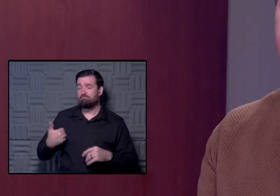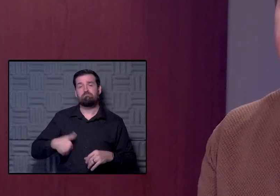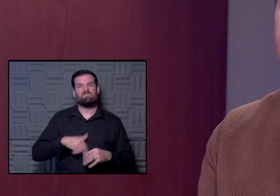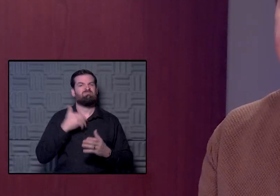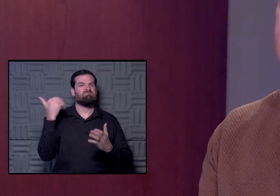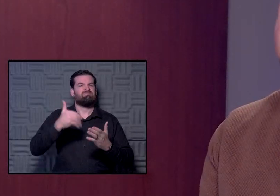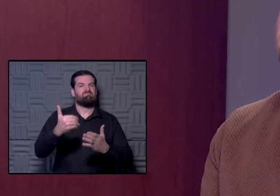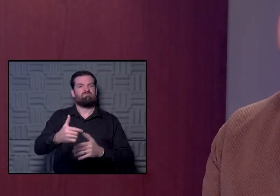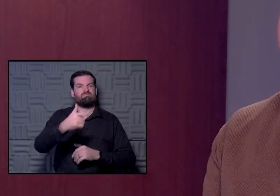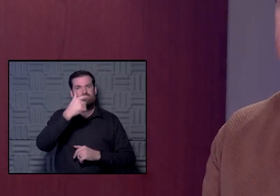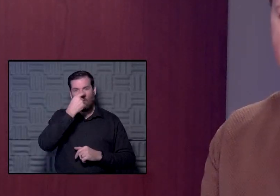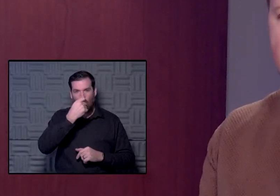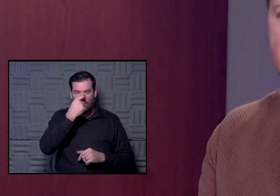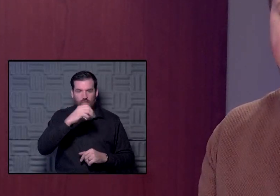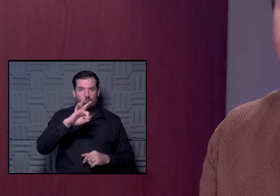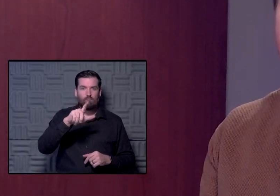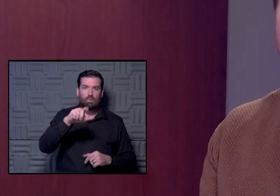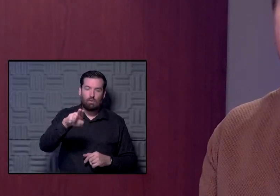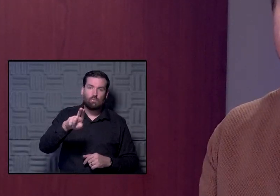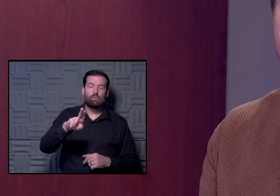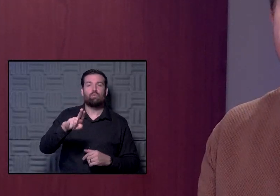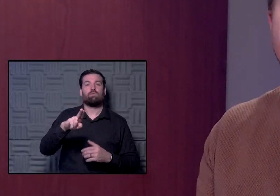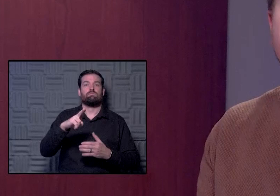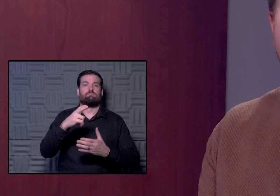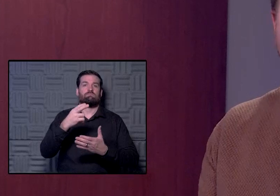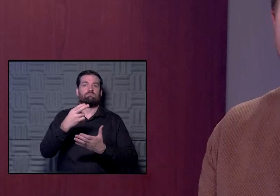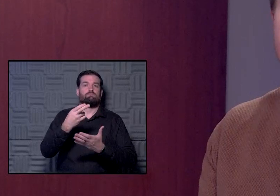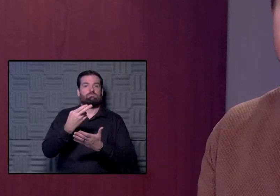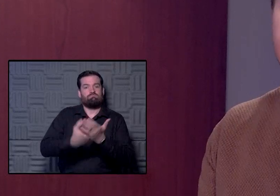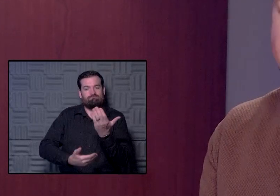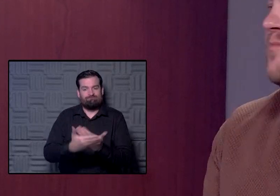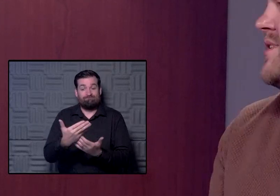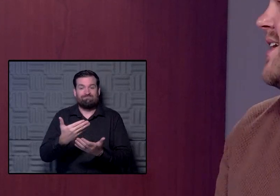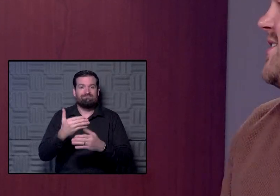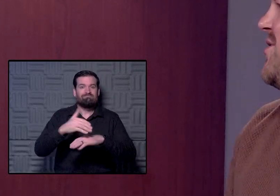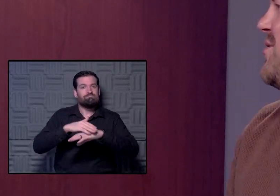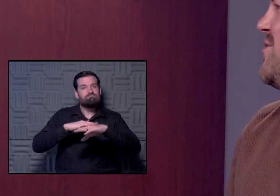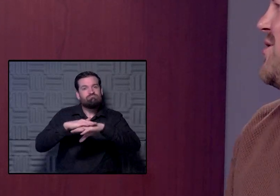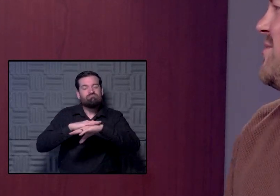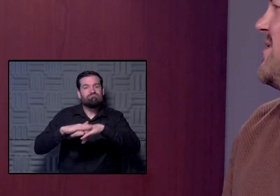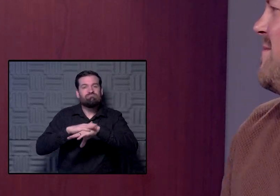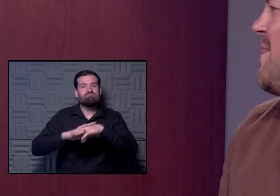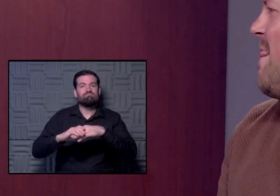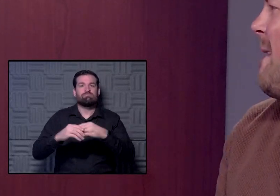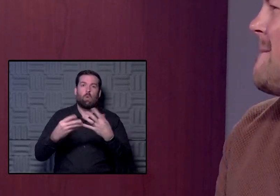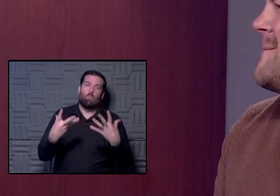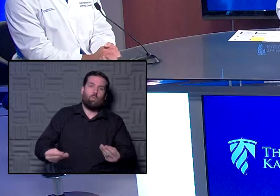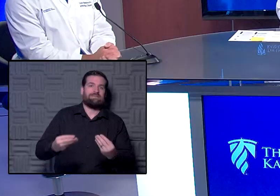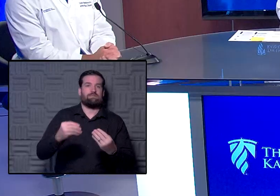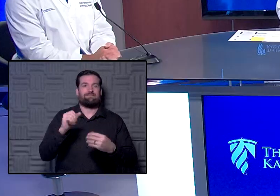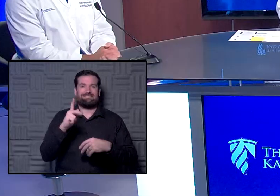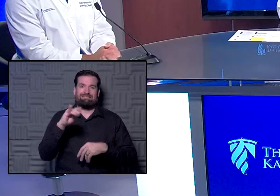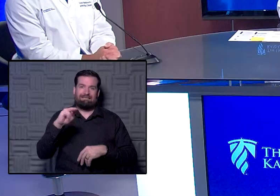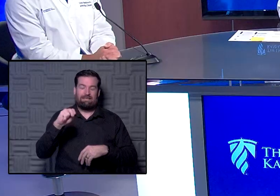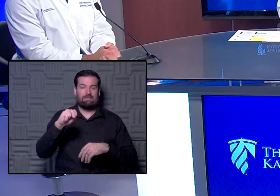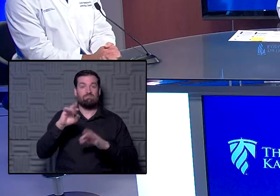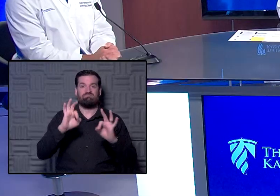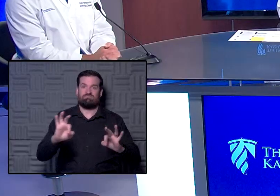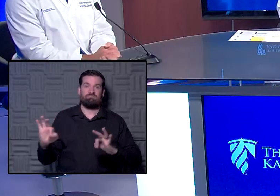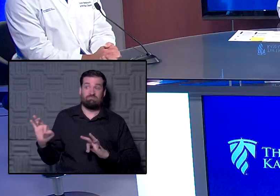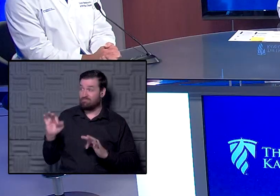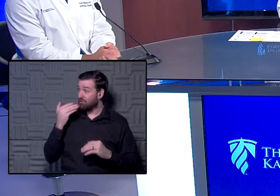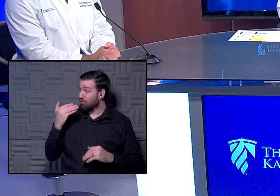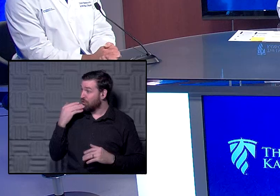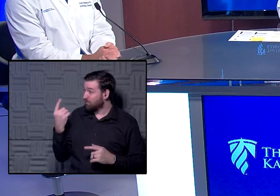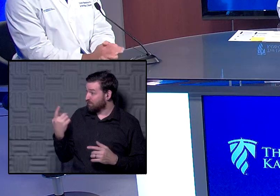into cold and flu season, moisturize your hands so you have intact skin that's healthy and protecting you from germs. There you go. That's a new one, and a good